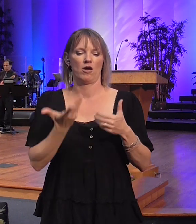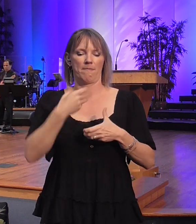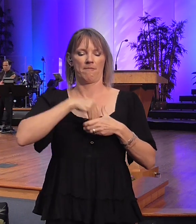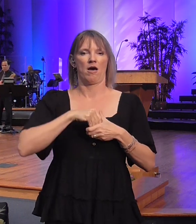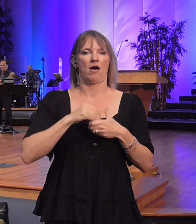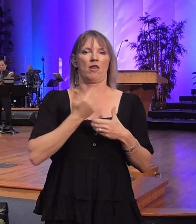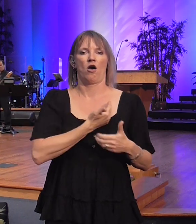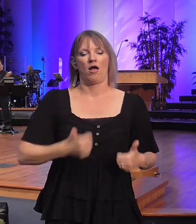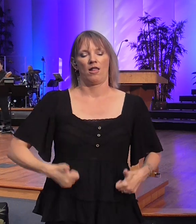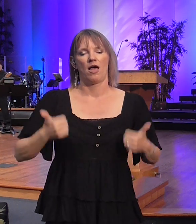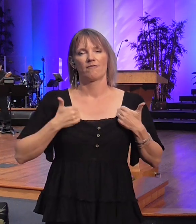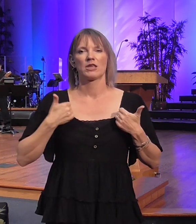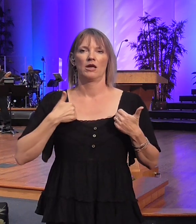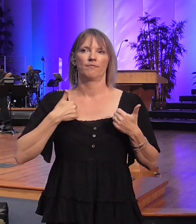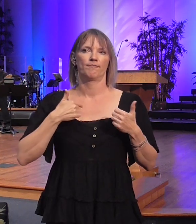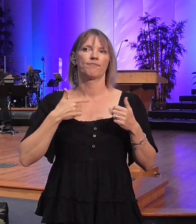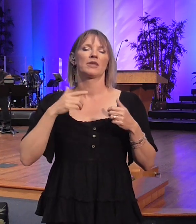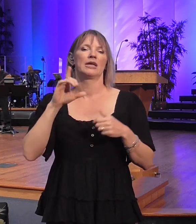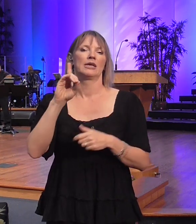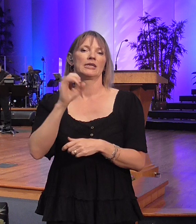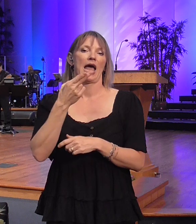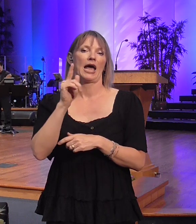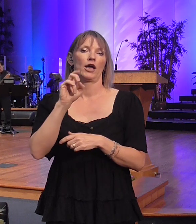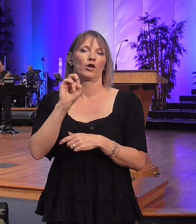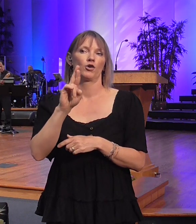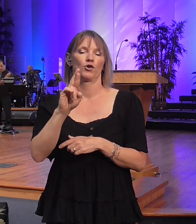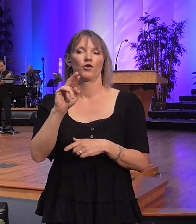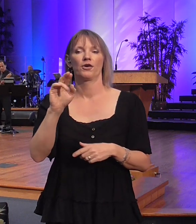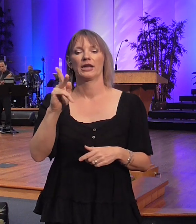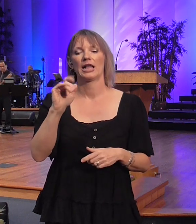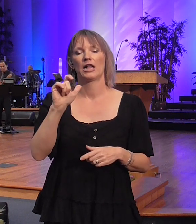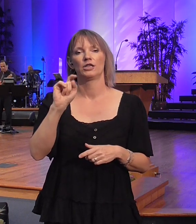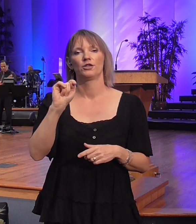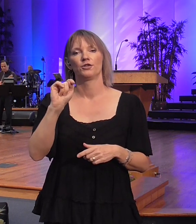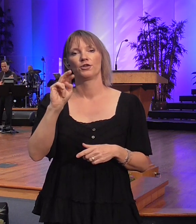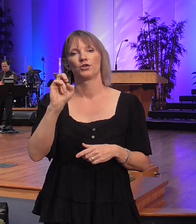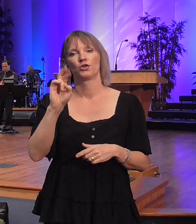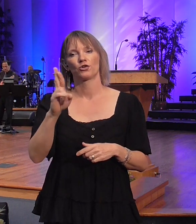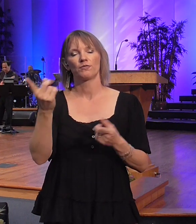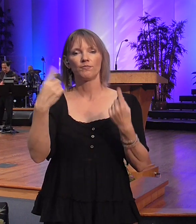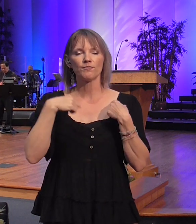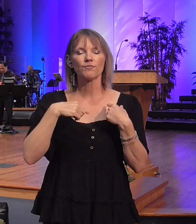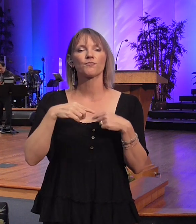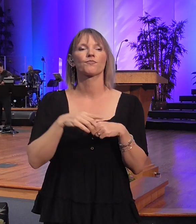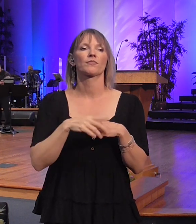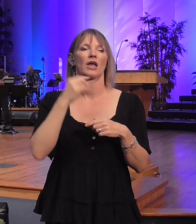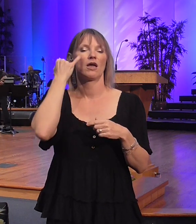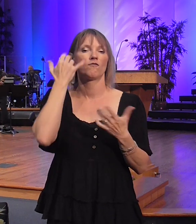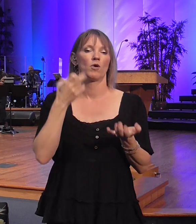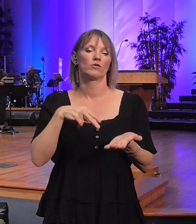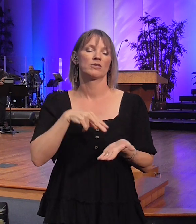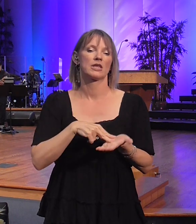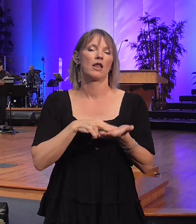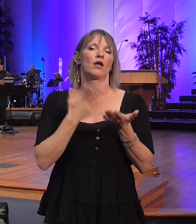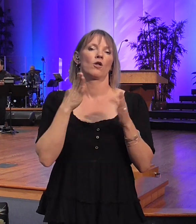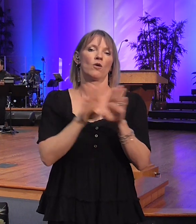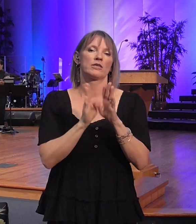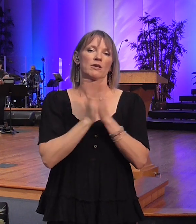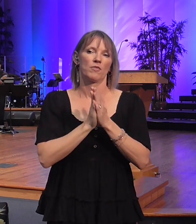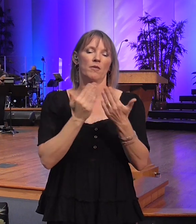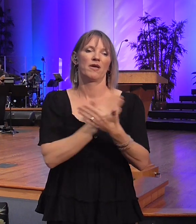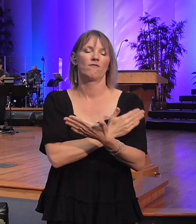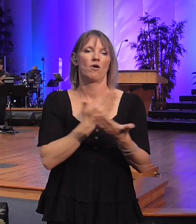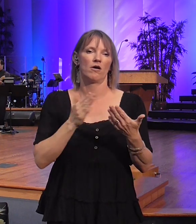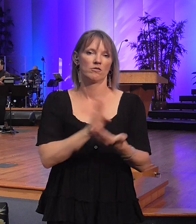too. Don't forget Dacker Keltner is coming here November 1st. With that, if you'd like to stand or take a hand, we're going to say a benediction before we do the peace song.